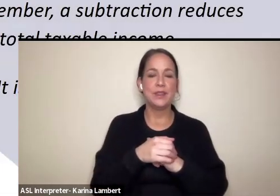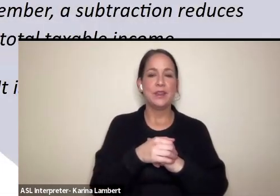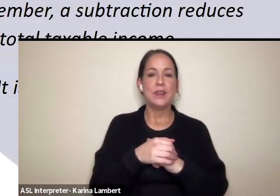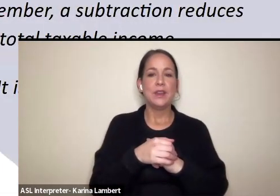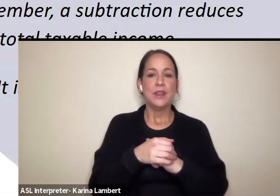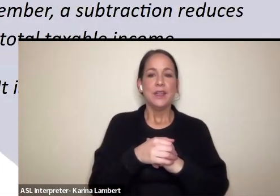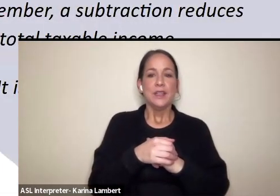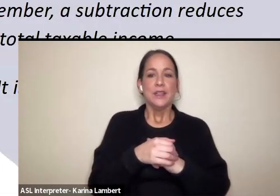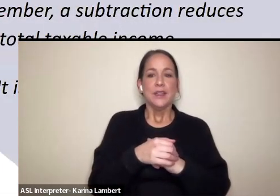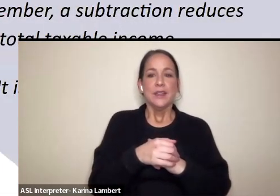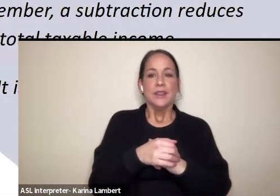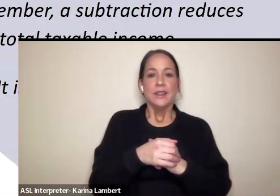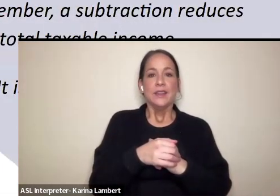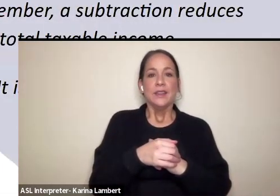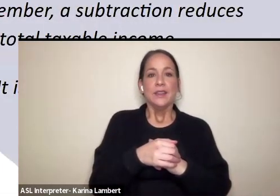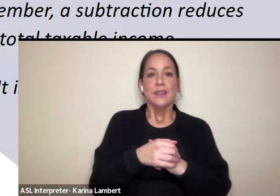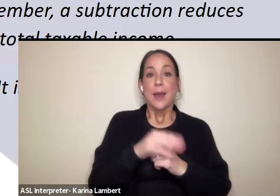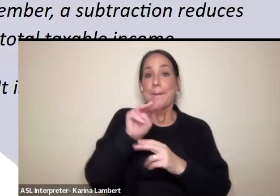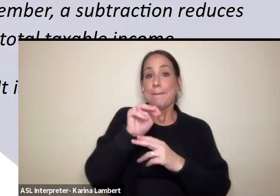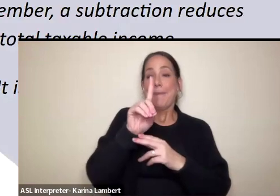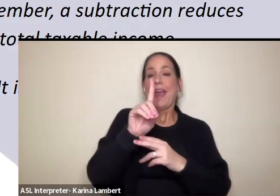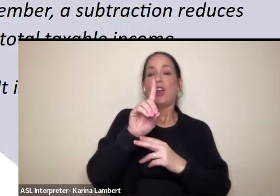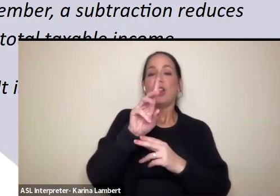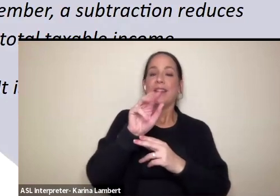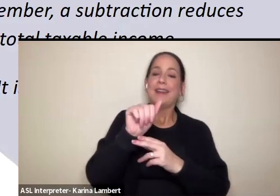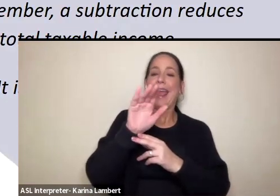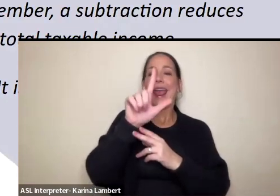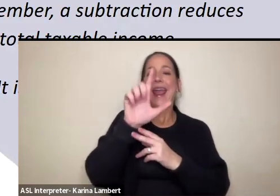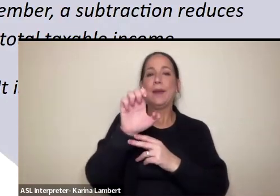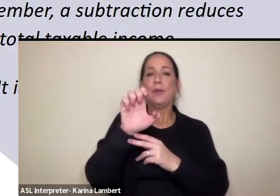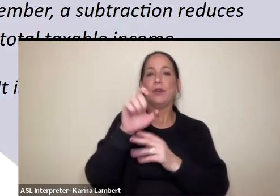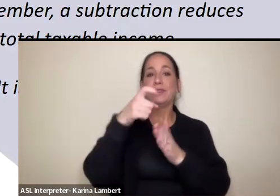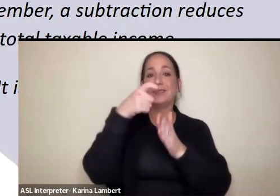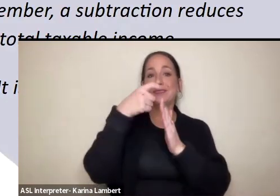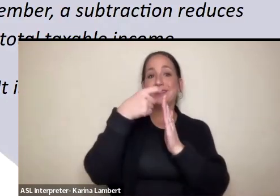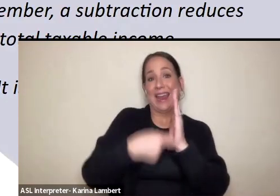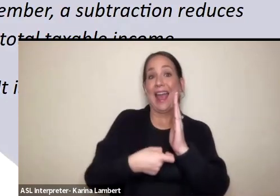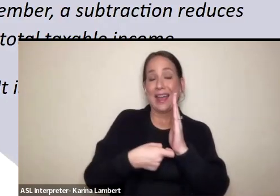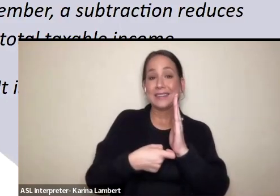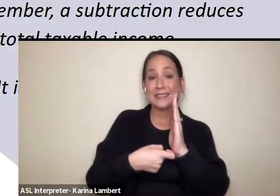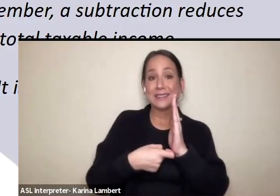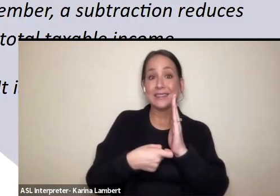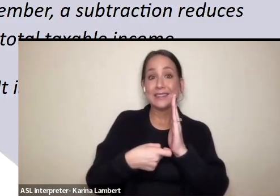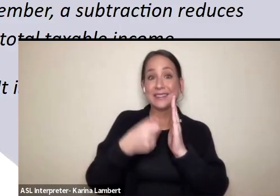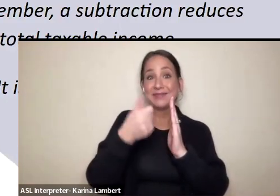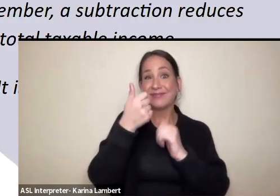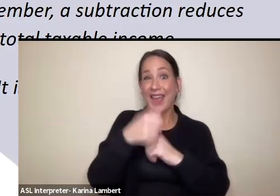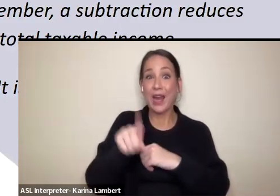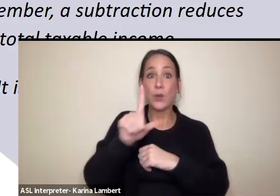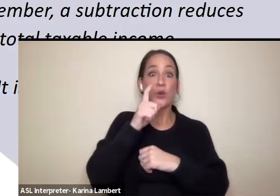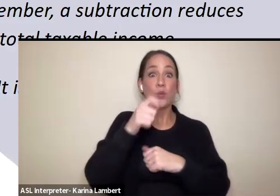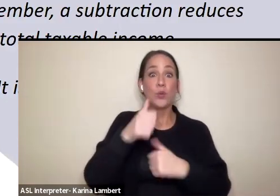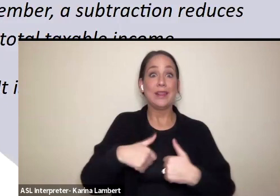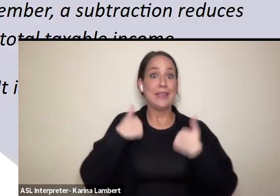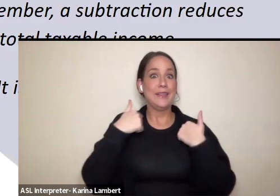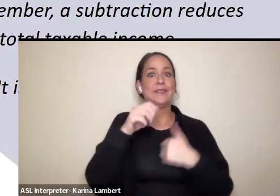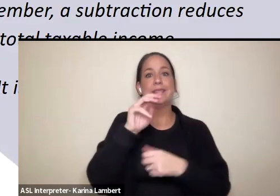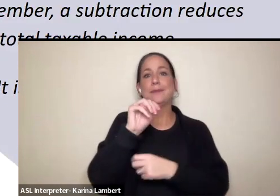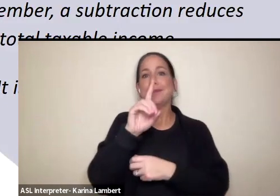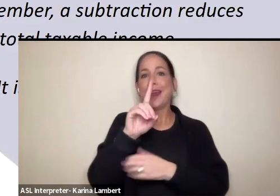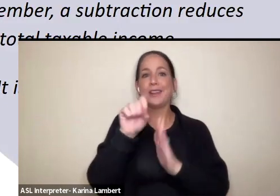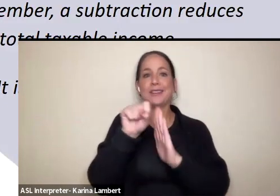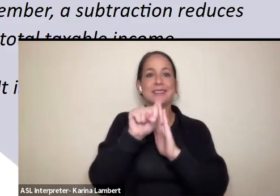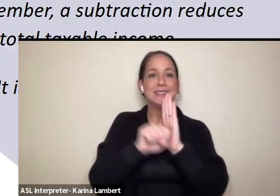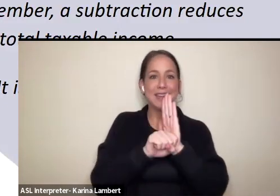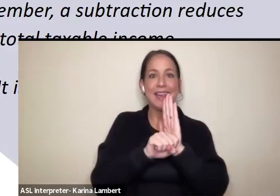We'll go back to that Maryland Able Tax Incentive. Again, anyone that lives in Maryland, pays Maryland taxes, who contributes to